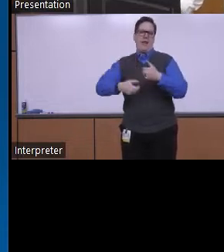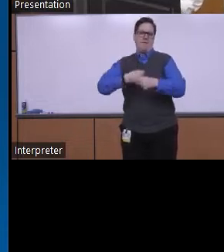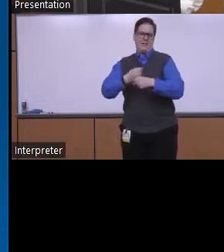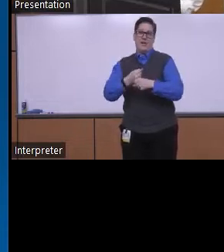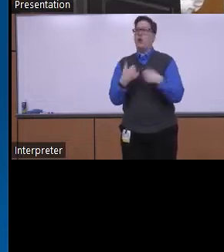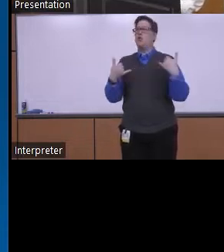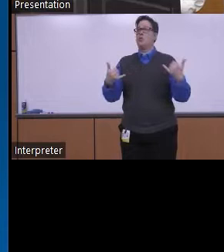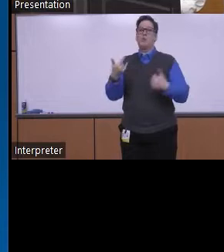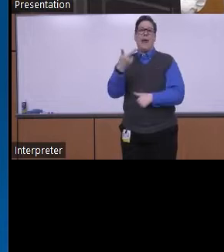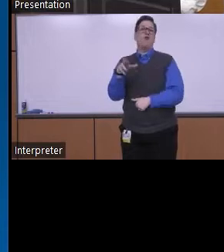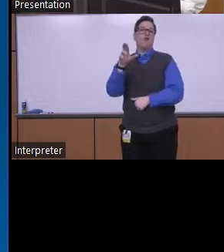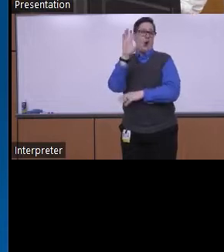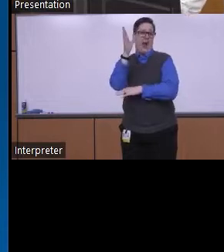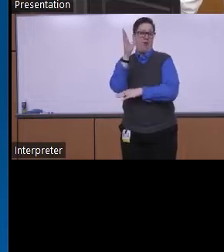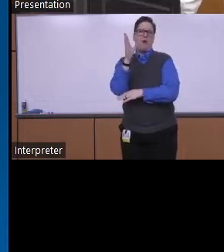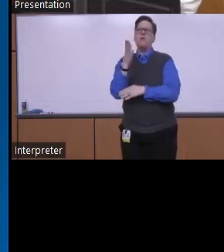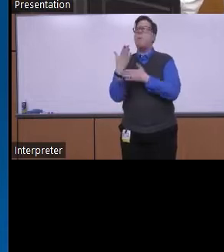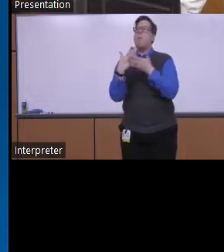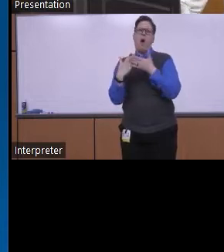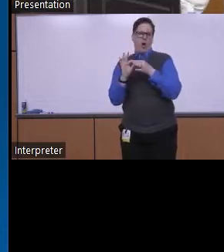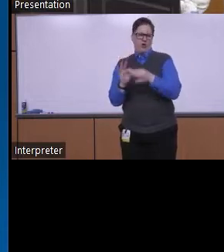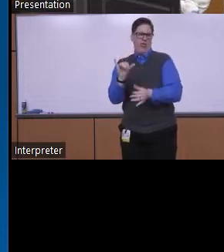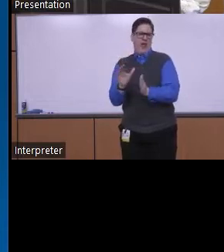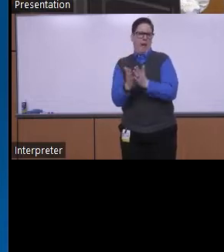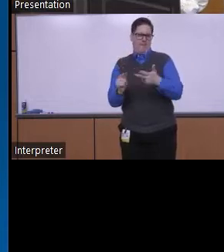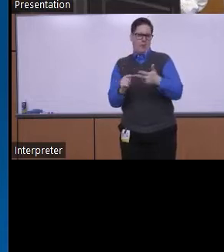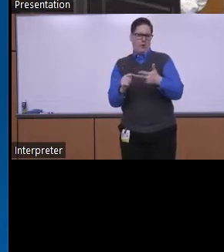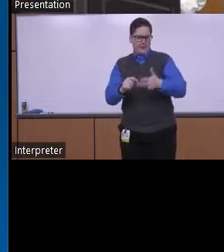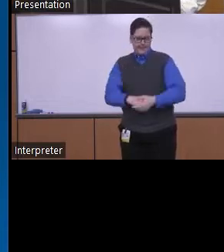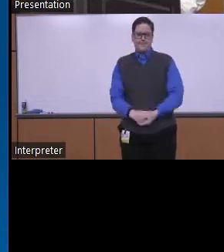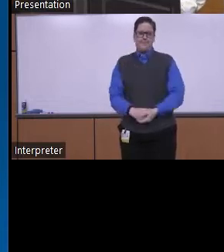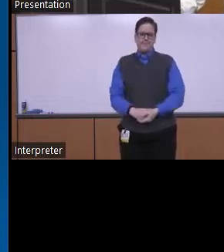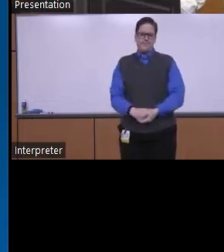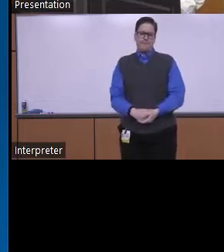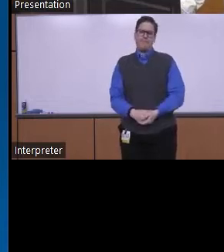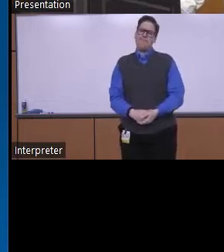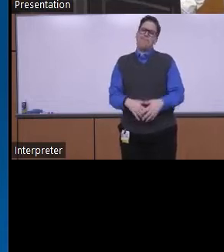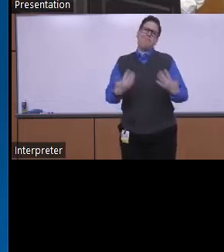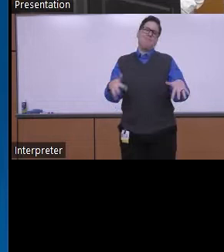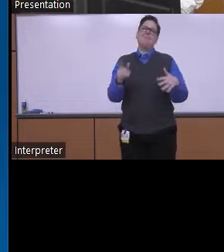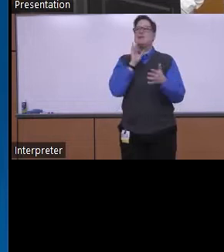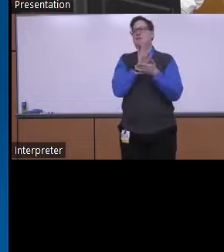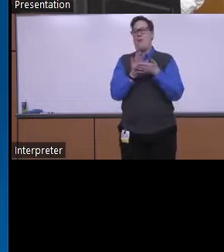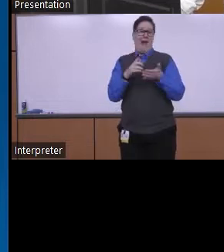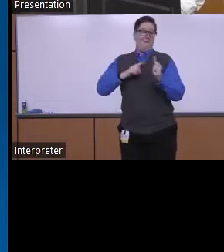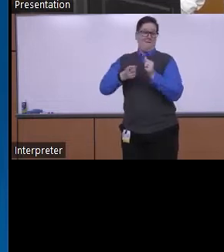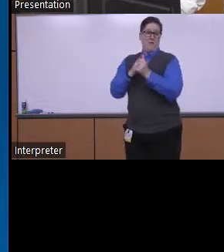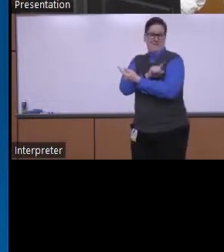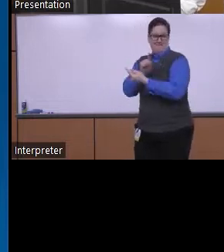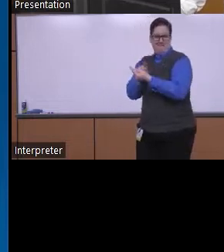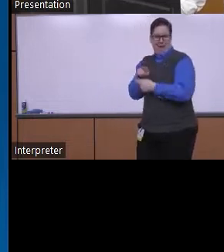today's grand round will be at least partially based on that book. And it is such a treat. I first met